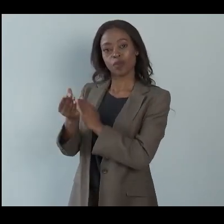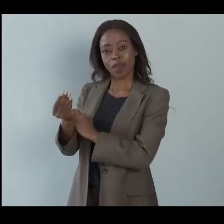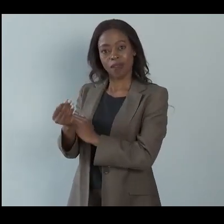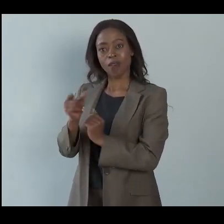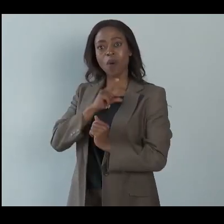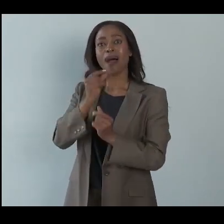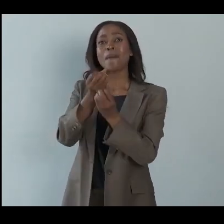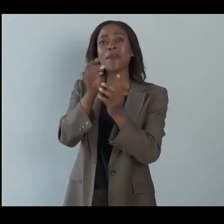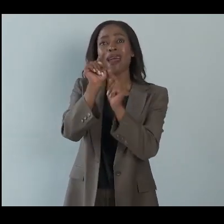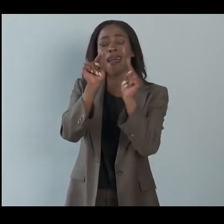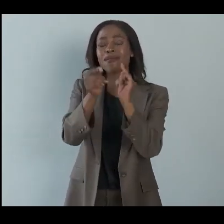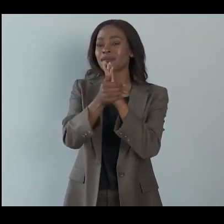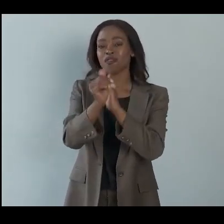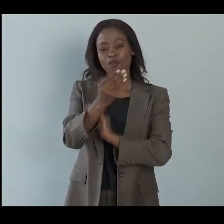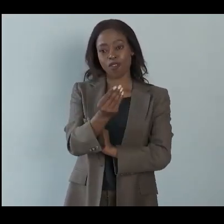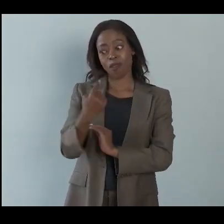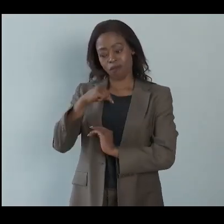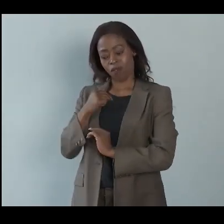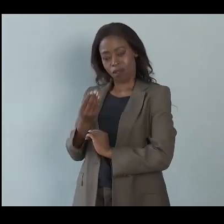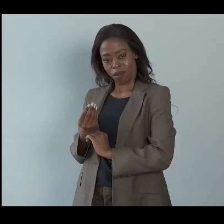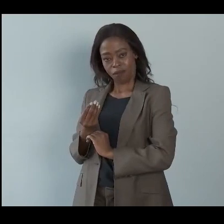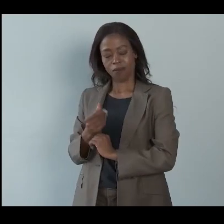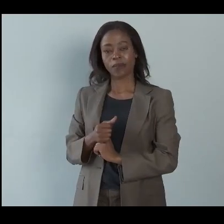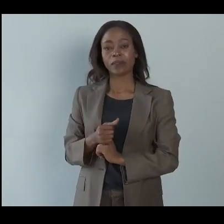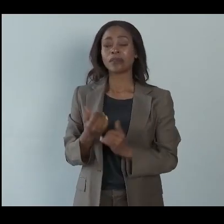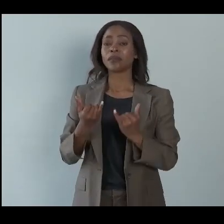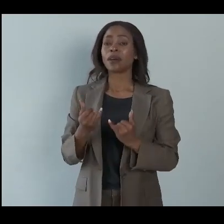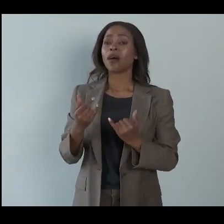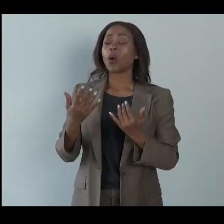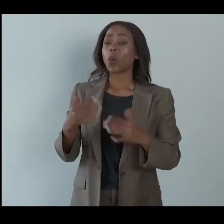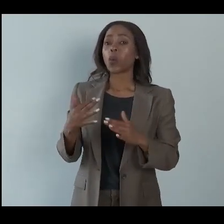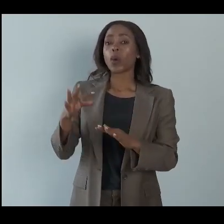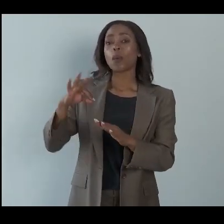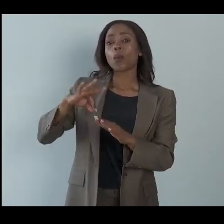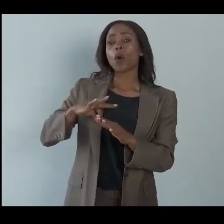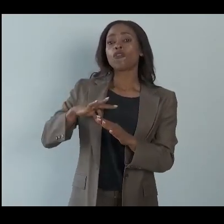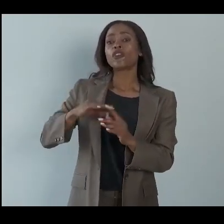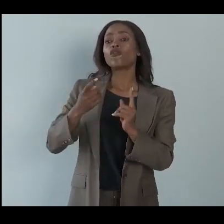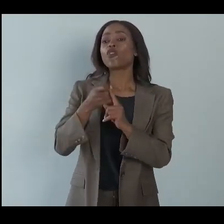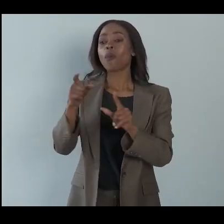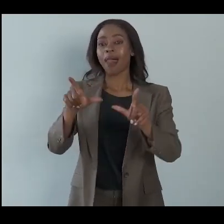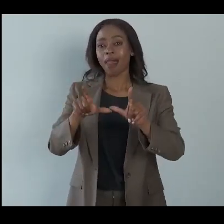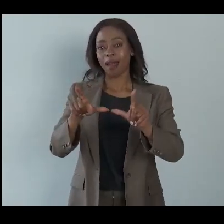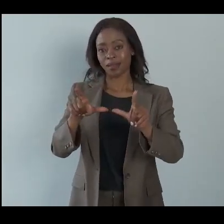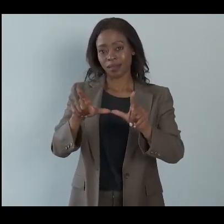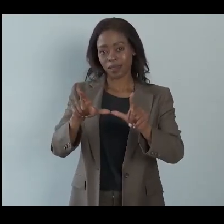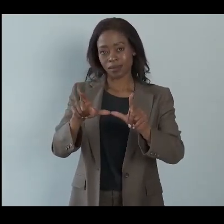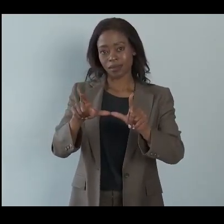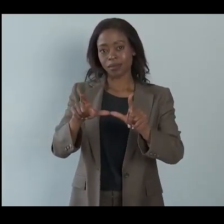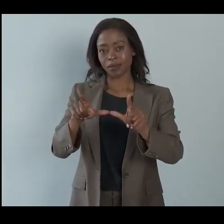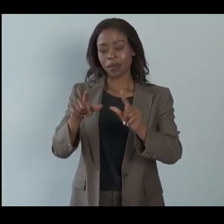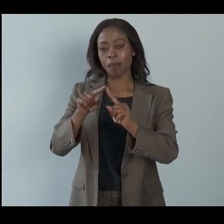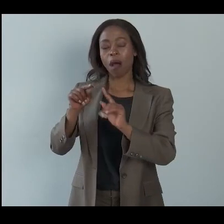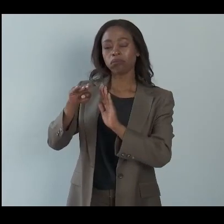shortages. Professional services remain the biggest contributor to revenue at 82%, while licensing revenue becoming a smaller